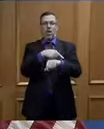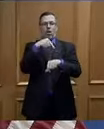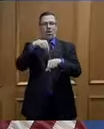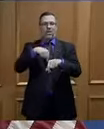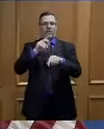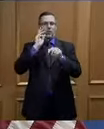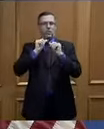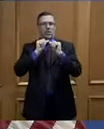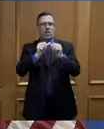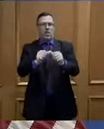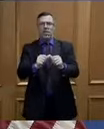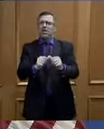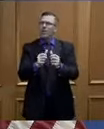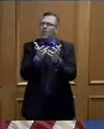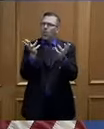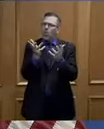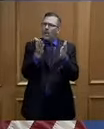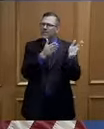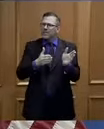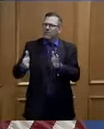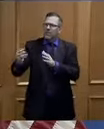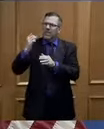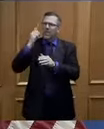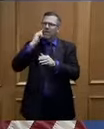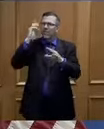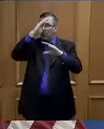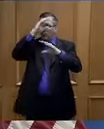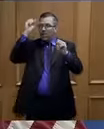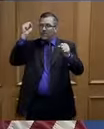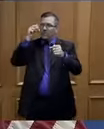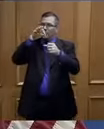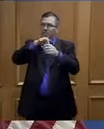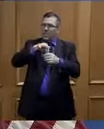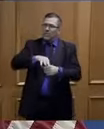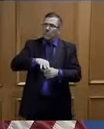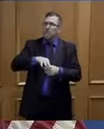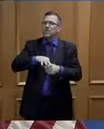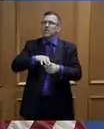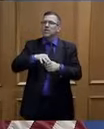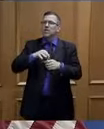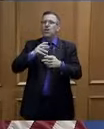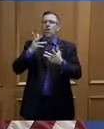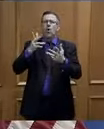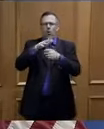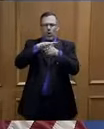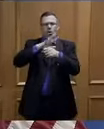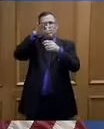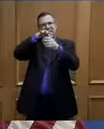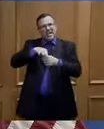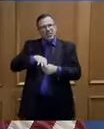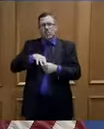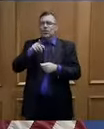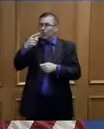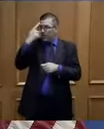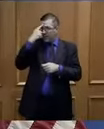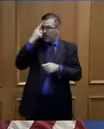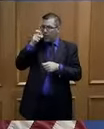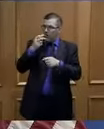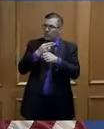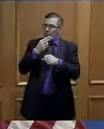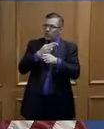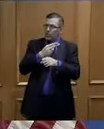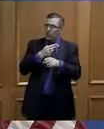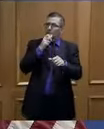you know what the plan will be, and do you think the state should use vote by mail or universal absentee voting? You